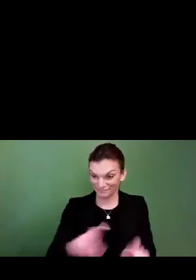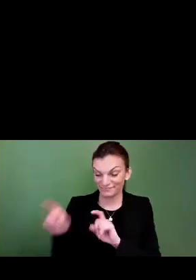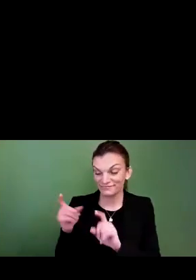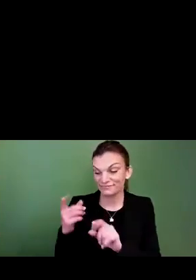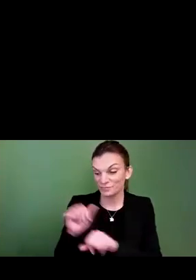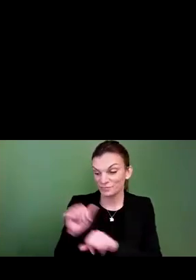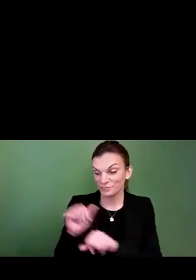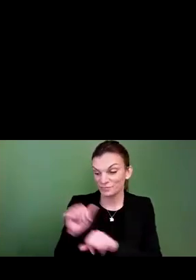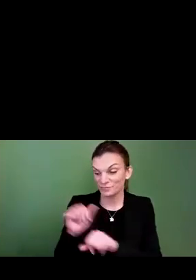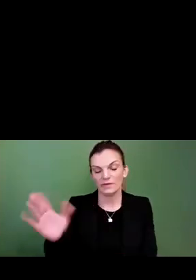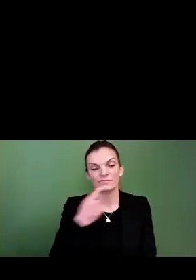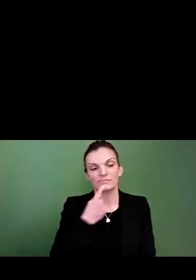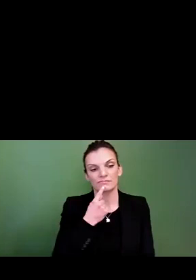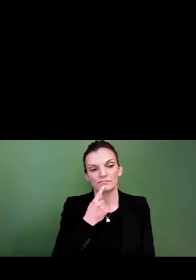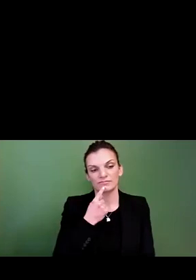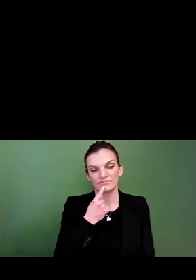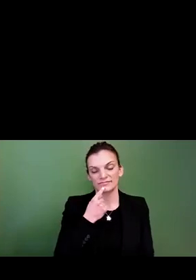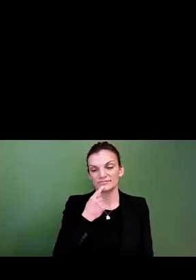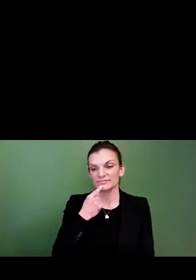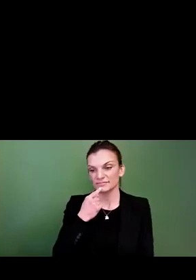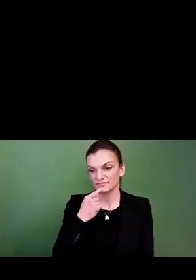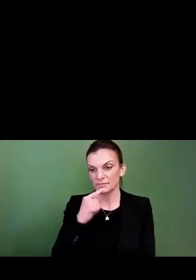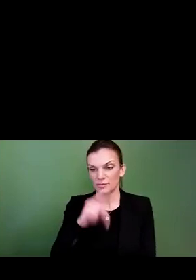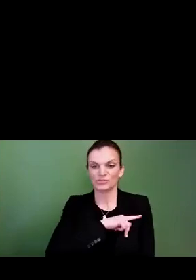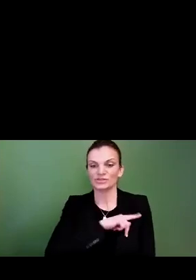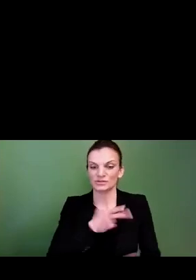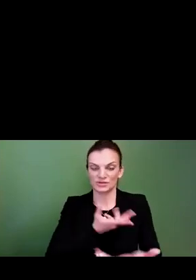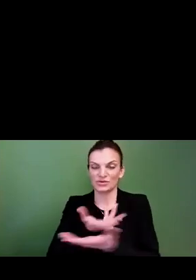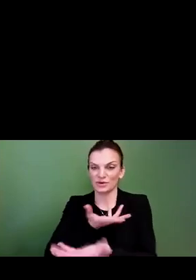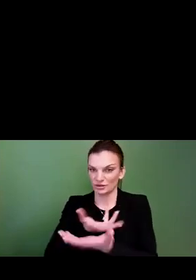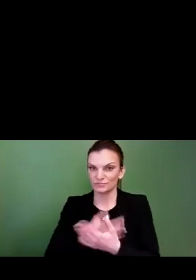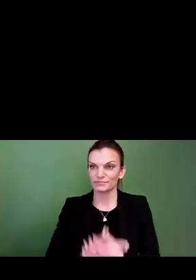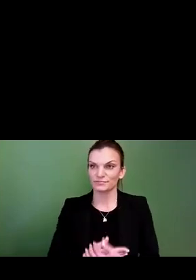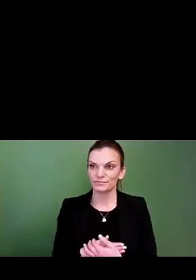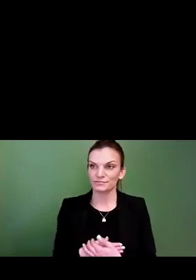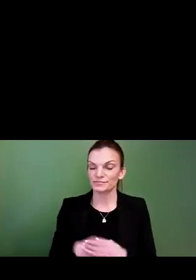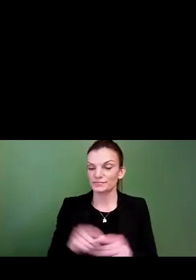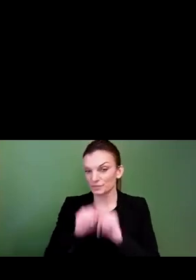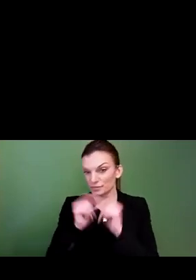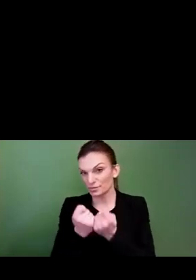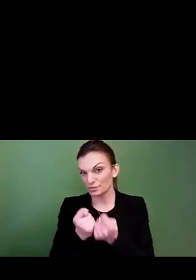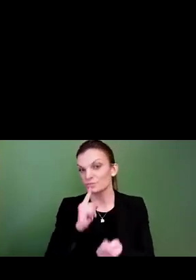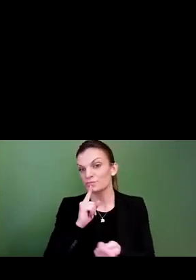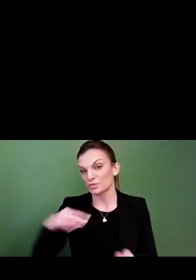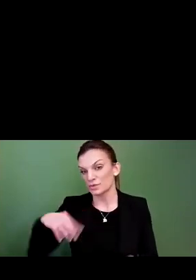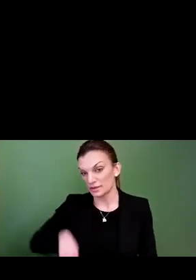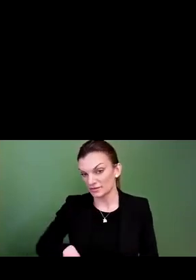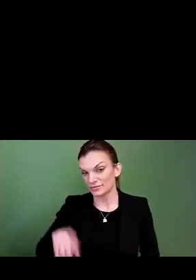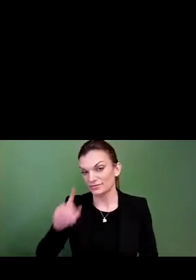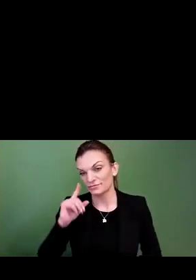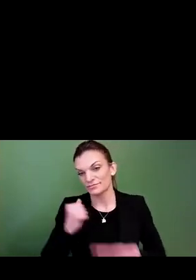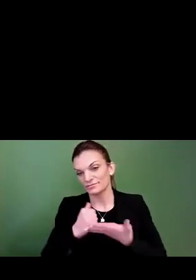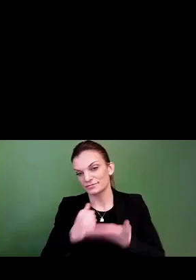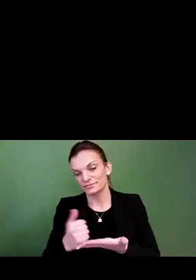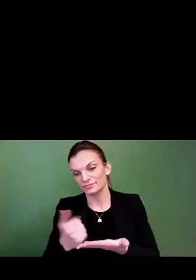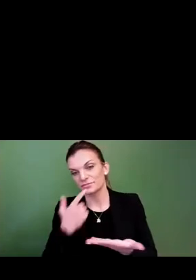most was missing that personal interaction. So Teams was really helpful in that, they said,